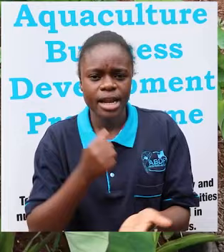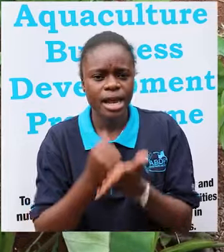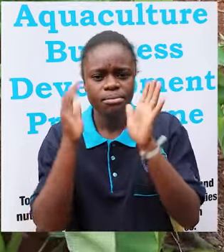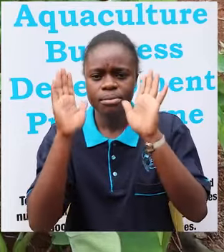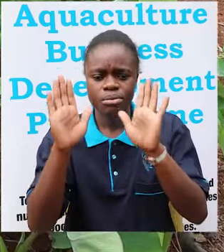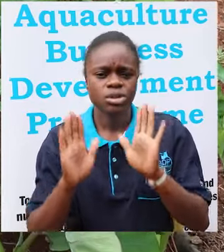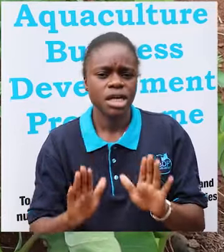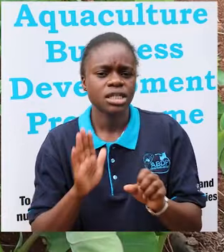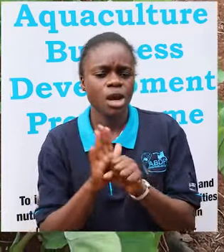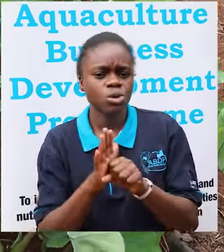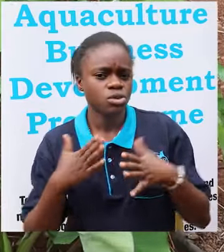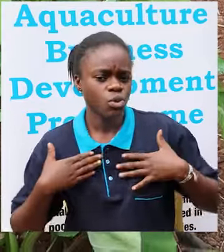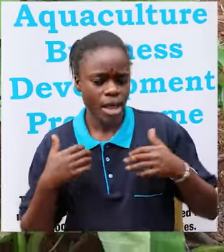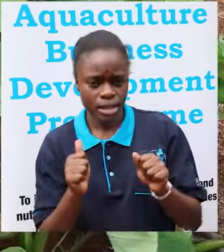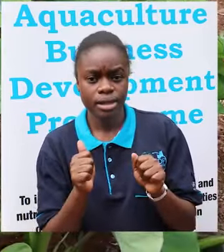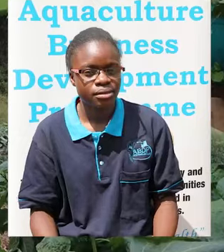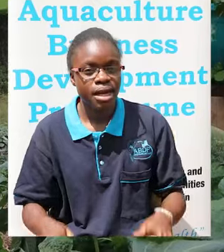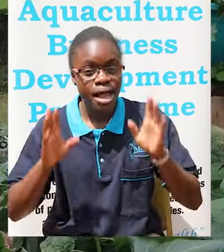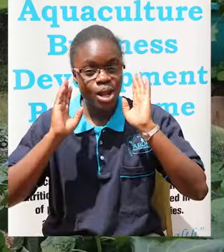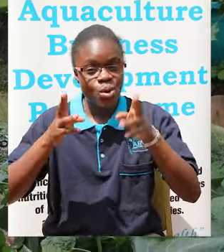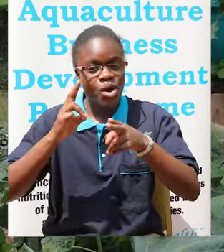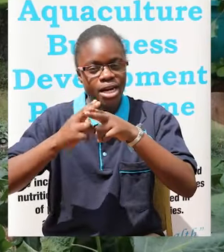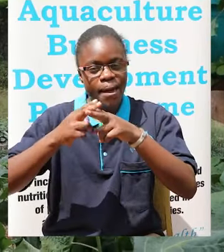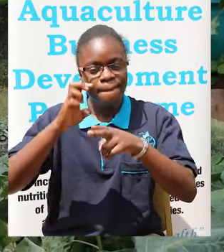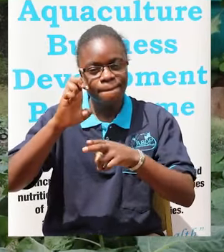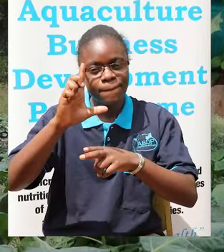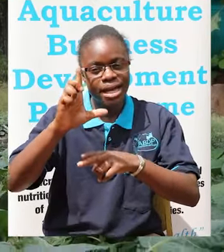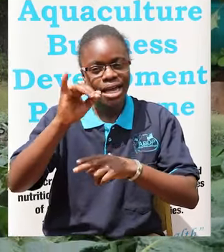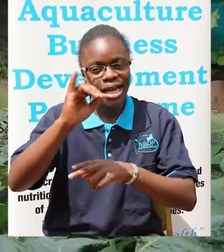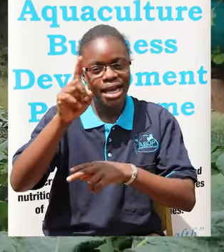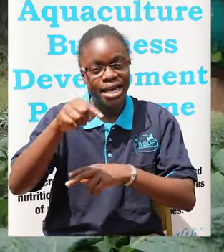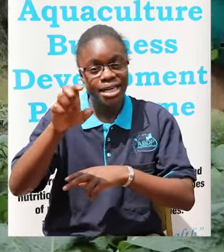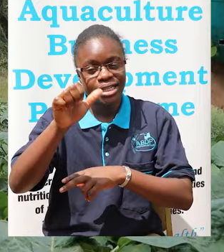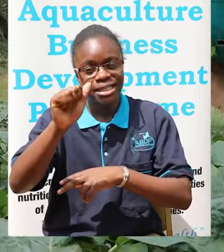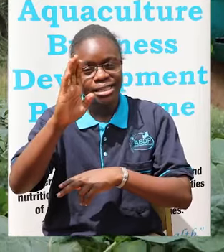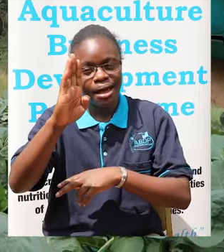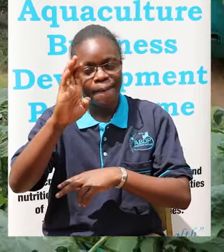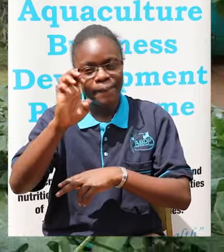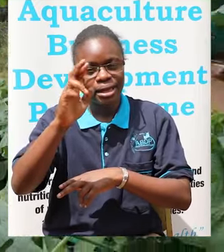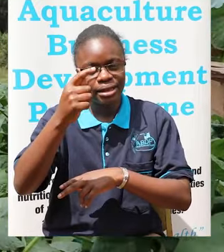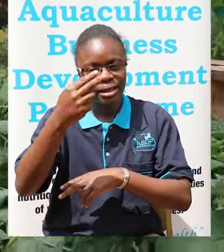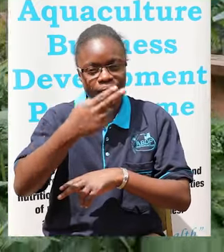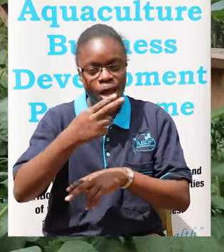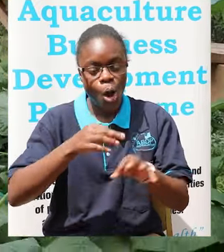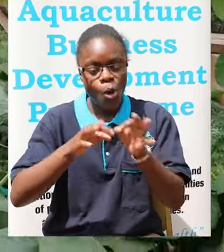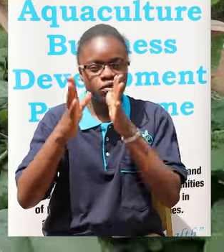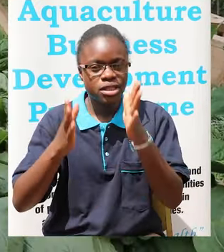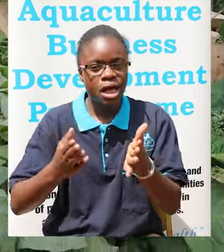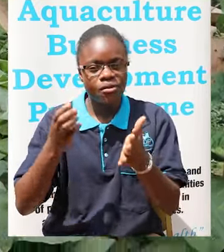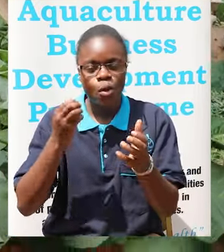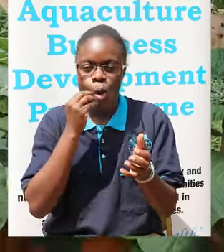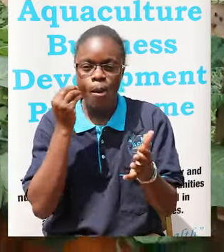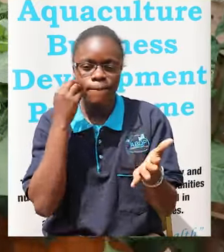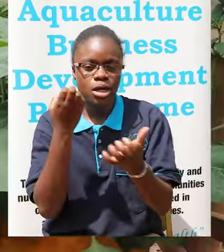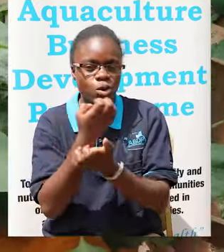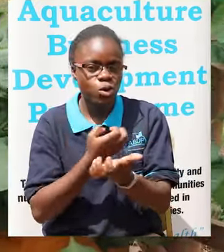crops, which are very important for us. Hello, my name is Elizabeth Nzambuli, Agriculture and Home Economics Officer.